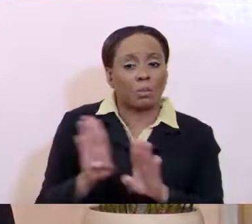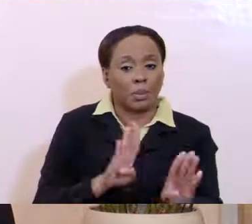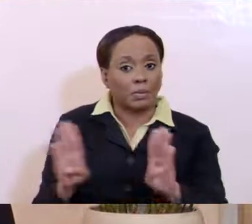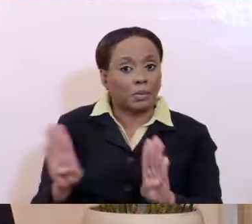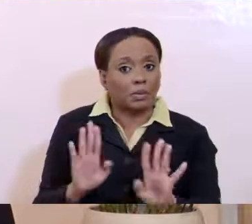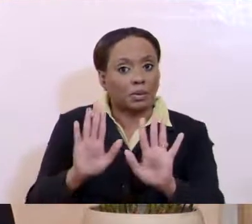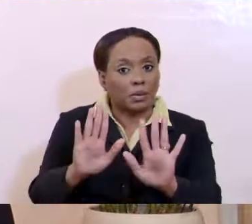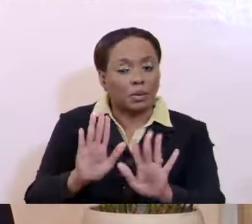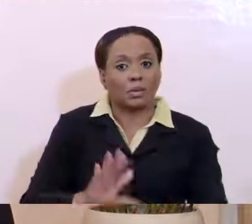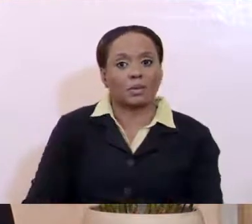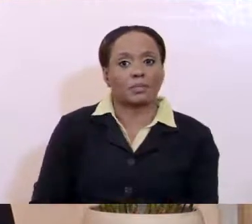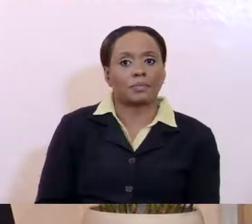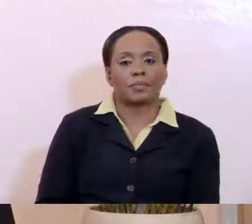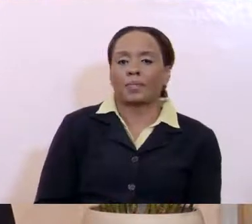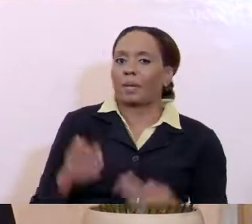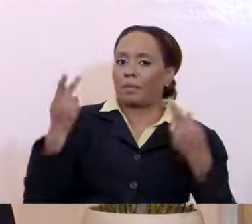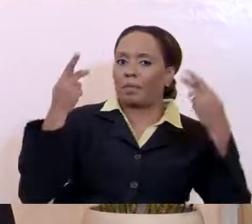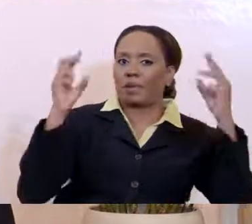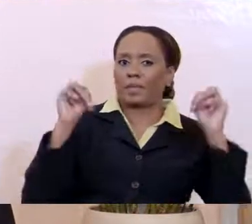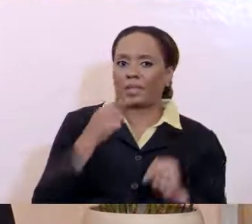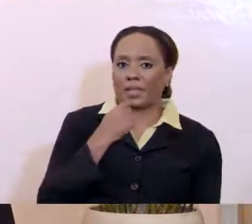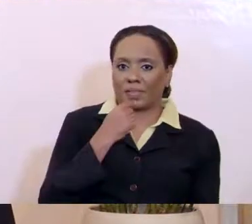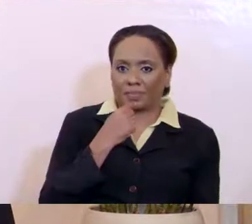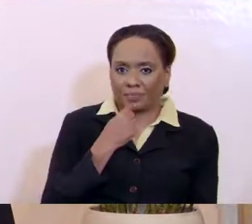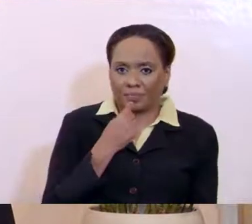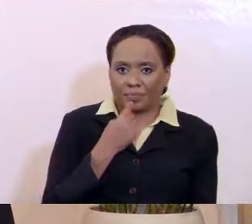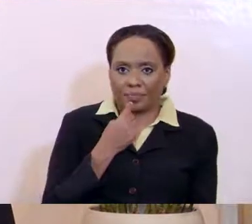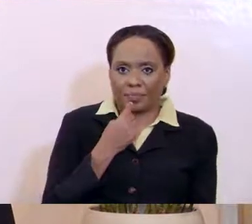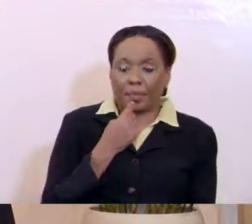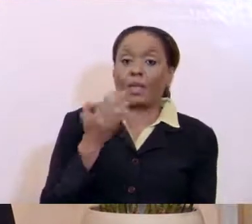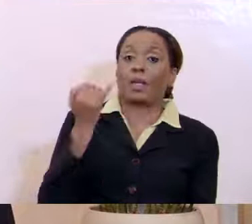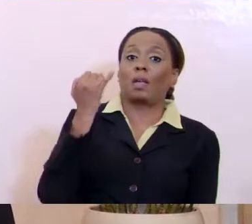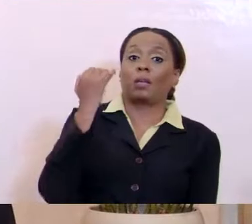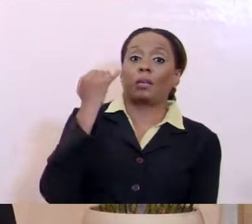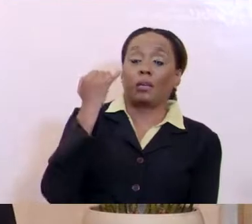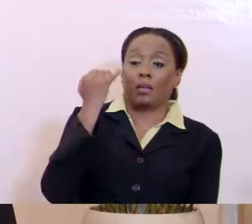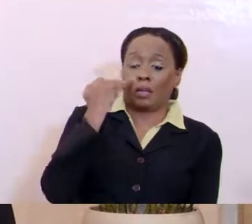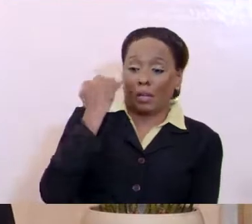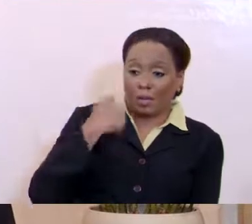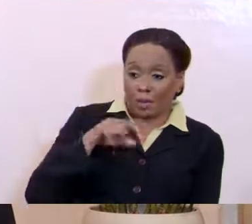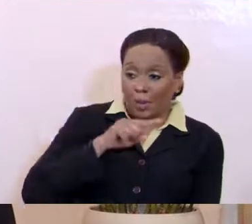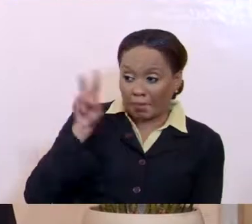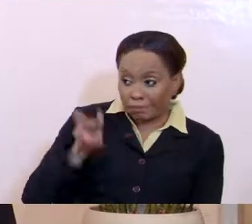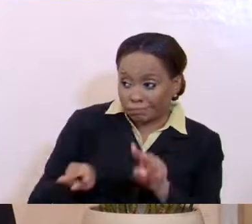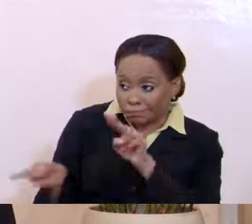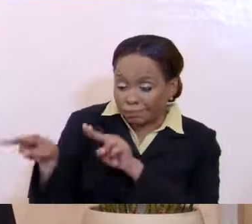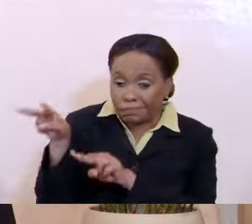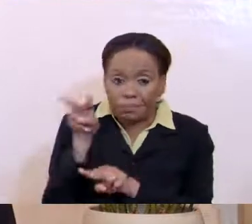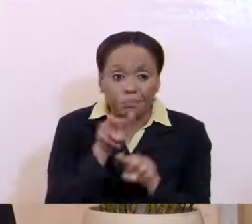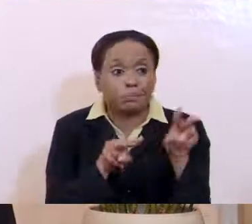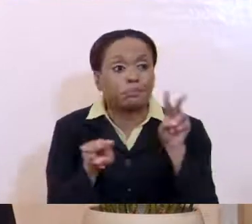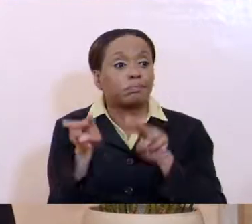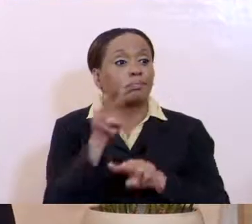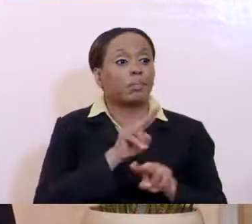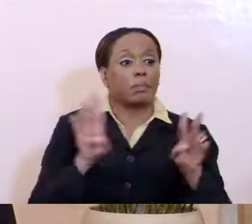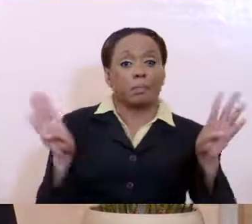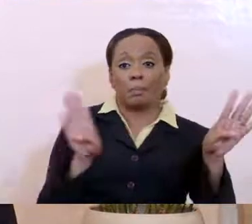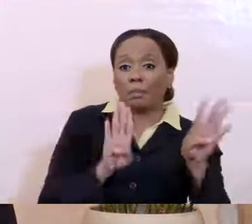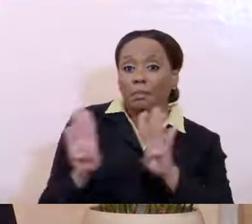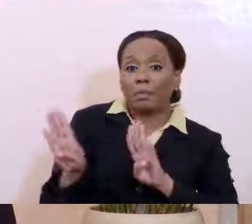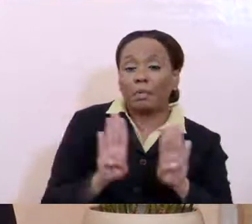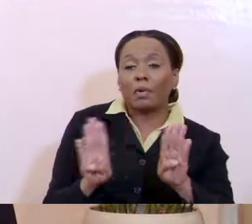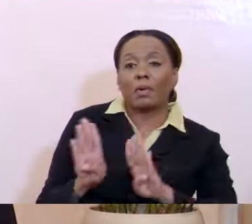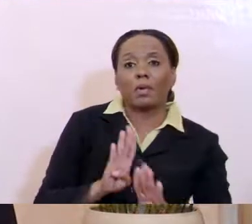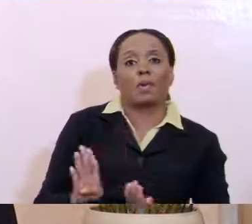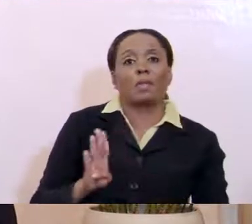has said again and again and again, based on how Barbadians behave, deal with each other, respect the